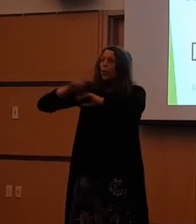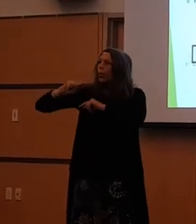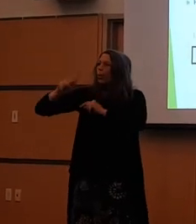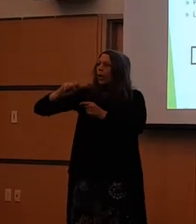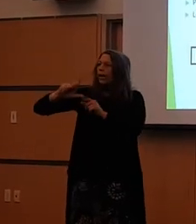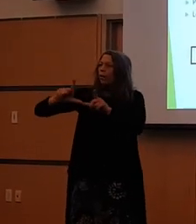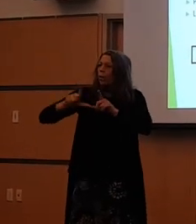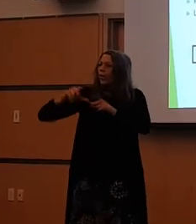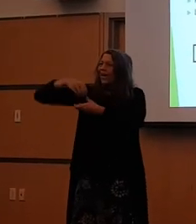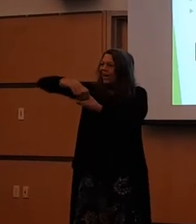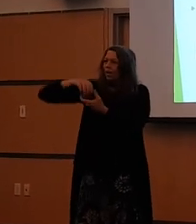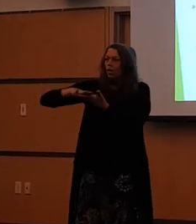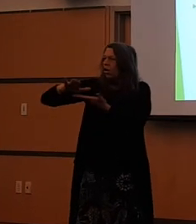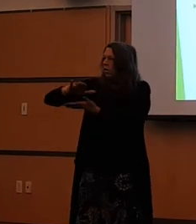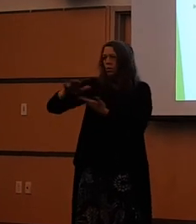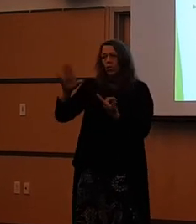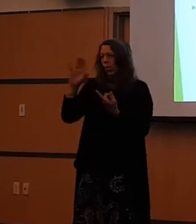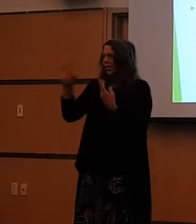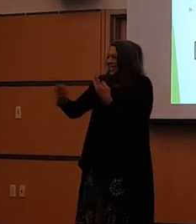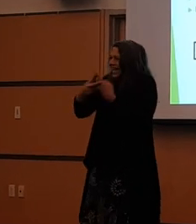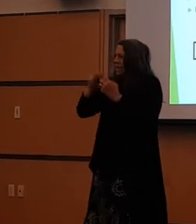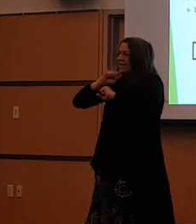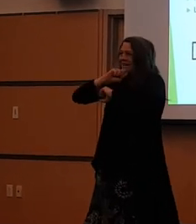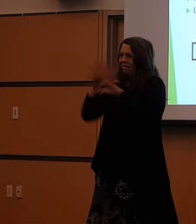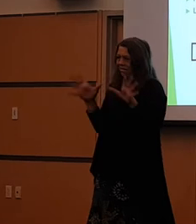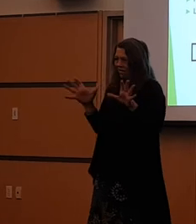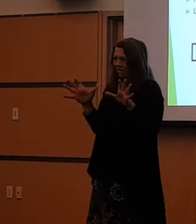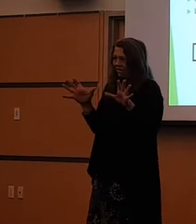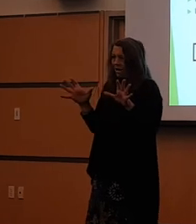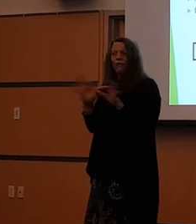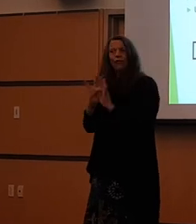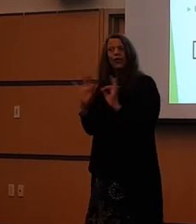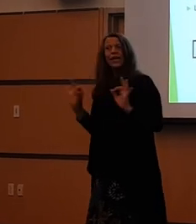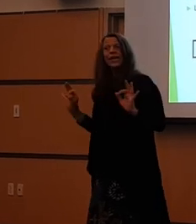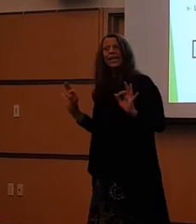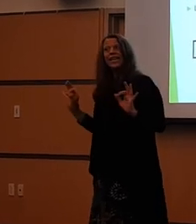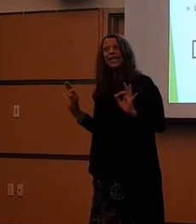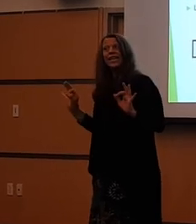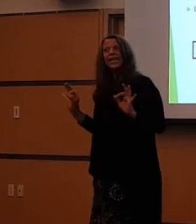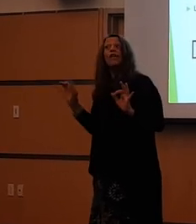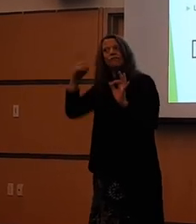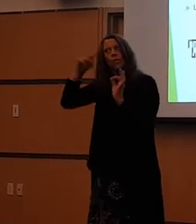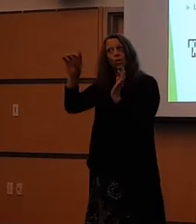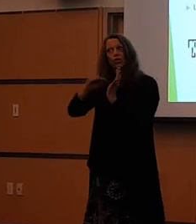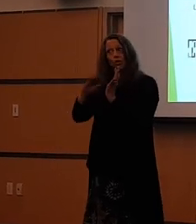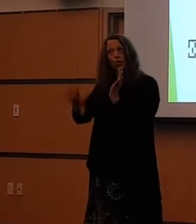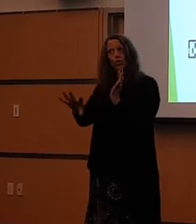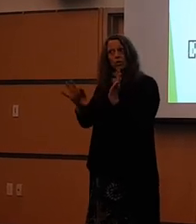And it's going to be free for the students.